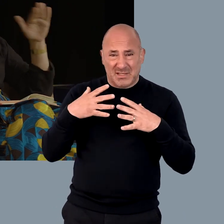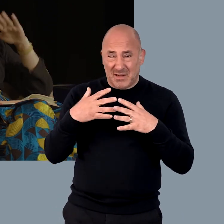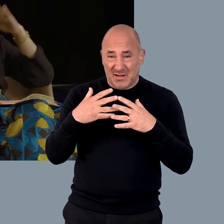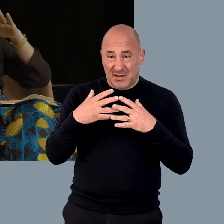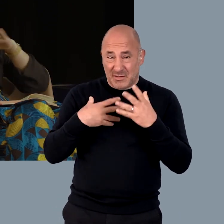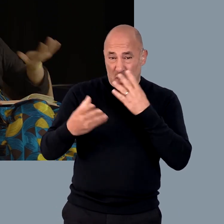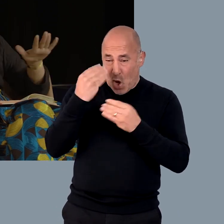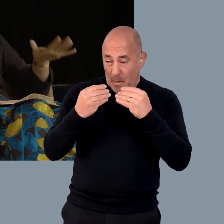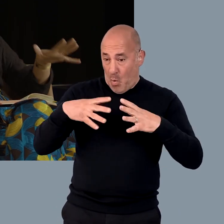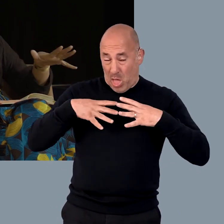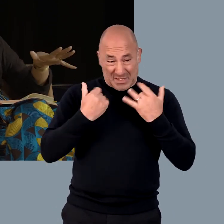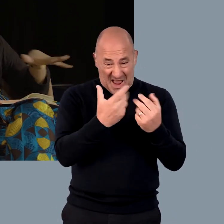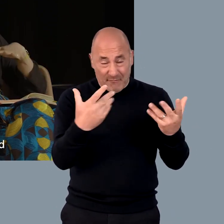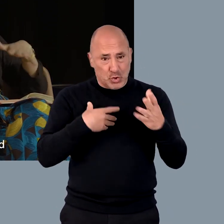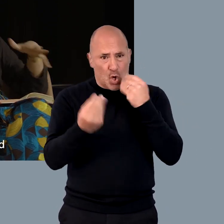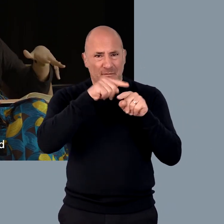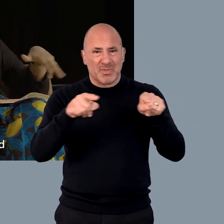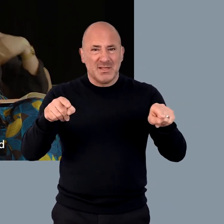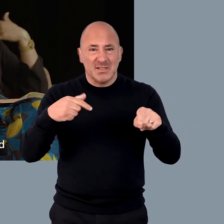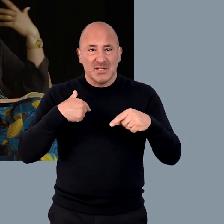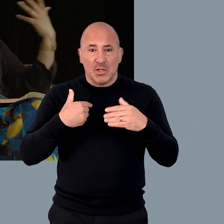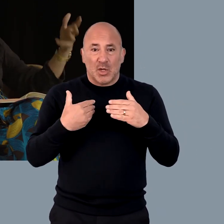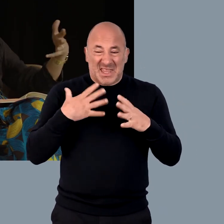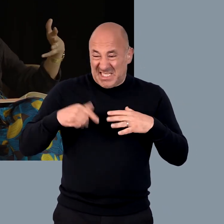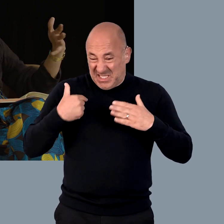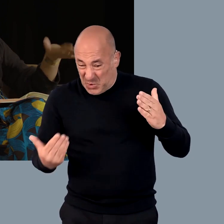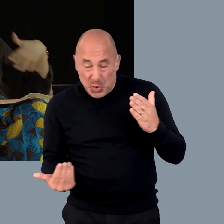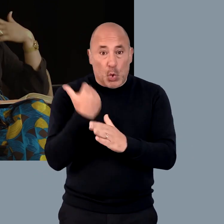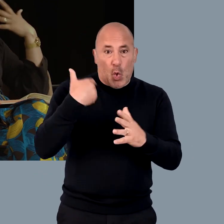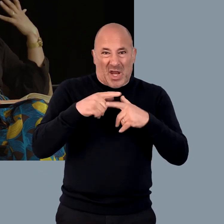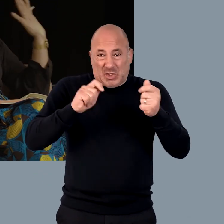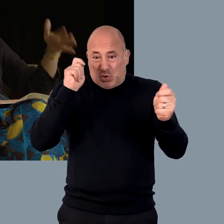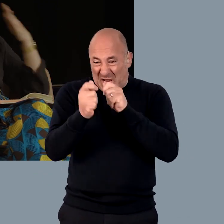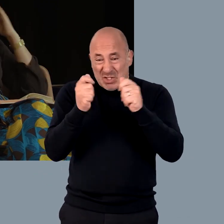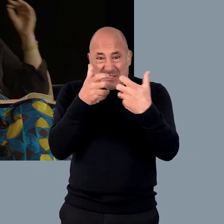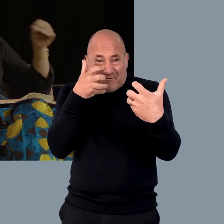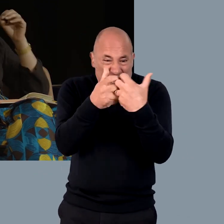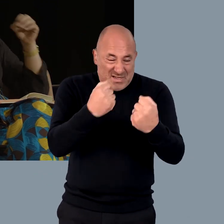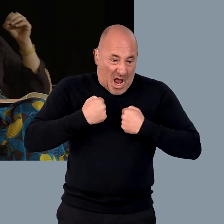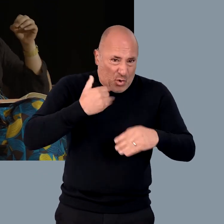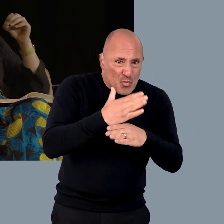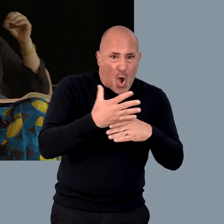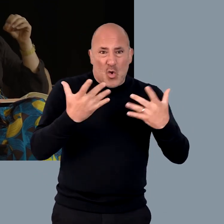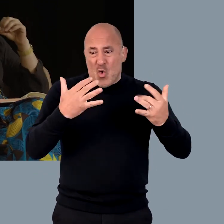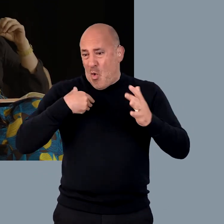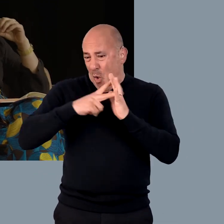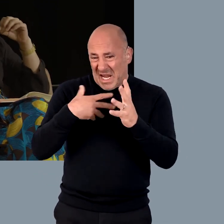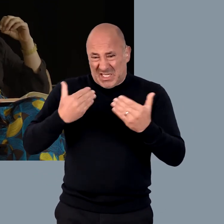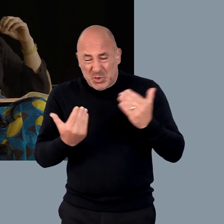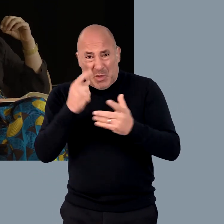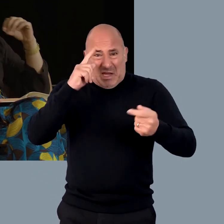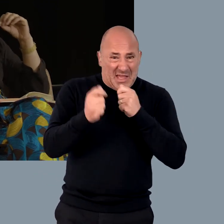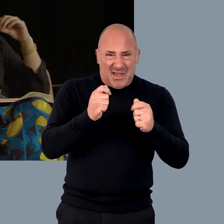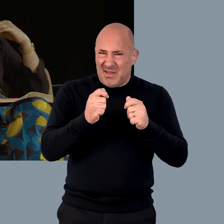lot to learn from. A lot of stuff already exists. We don't need to be worried that we need to make something new and tailor it very particularly to our